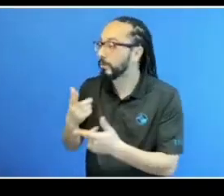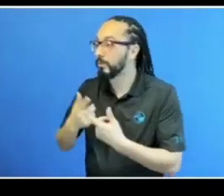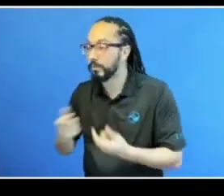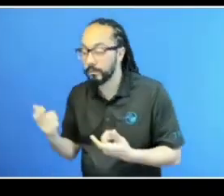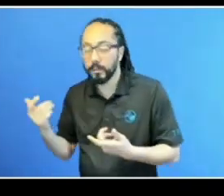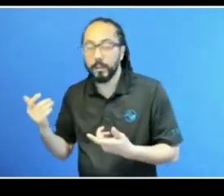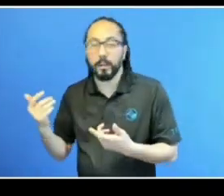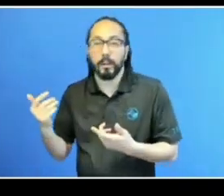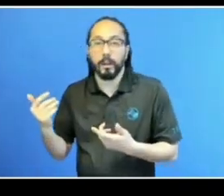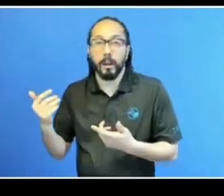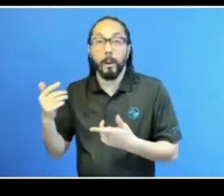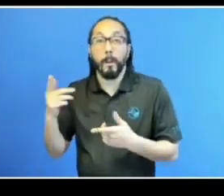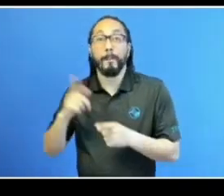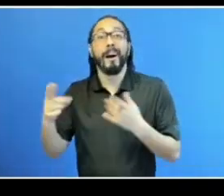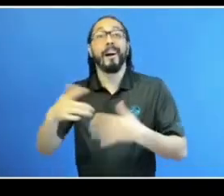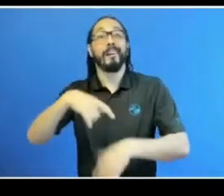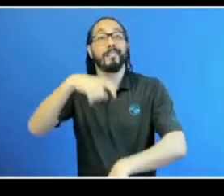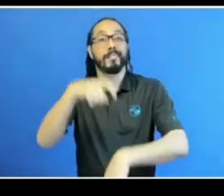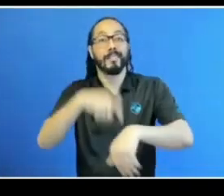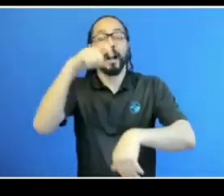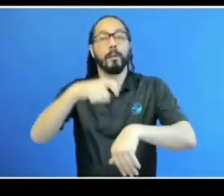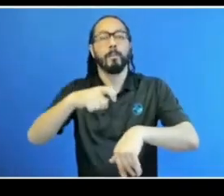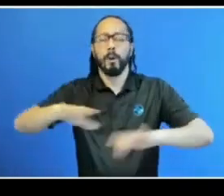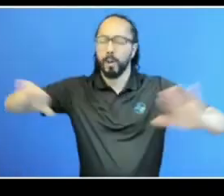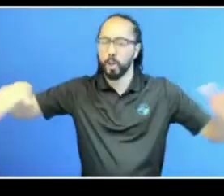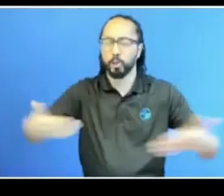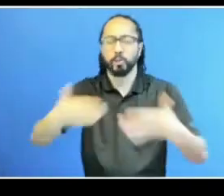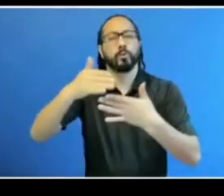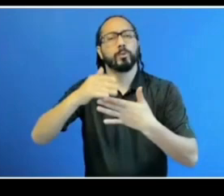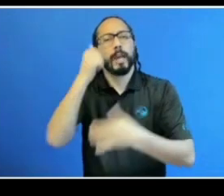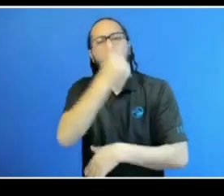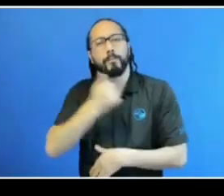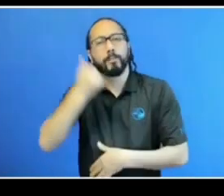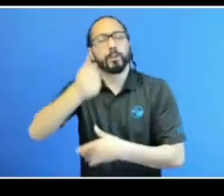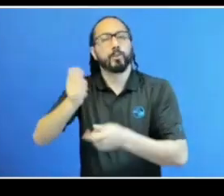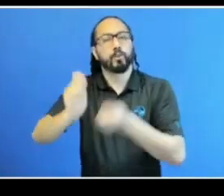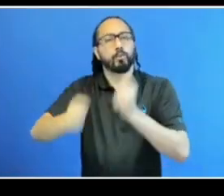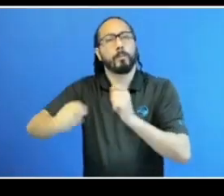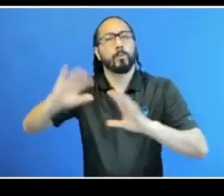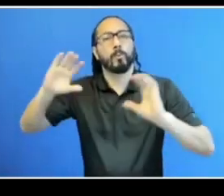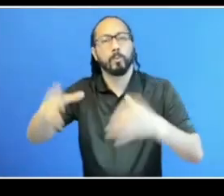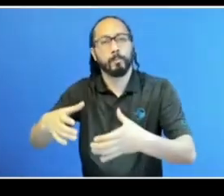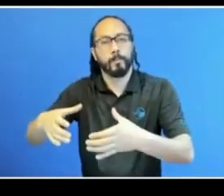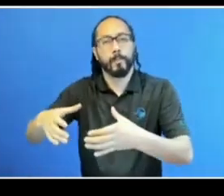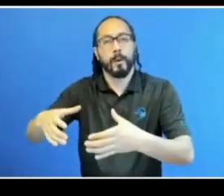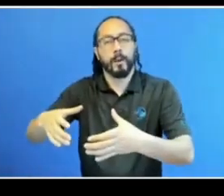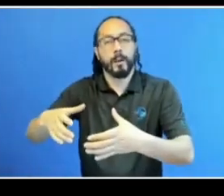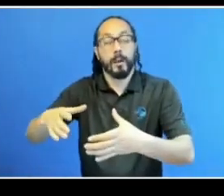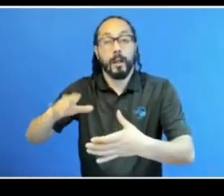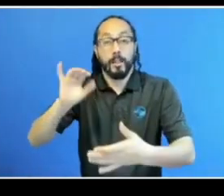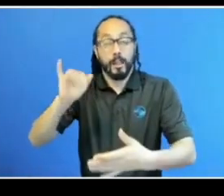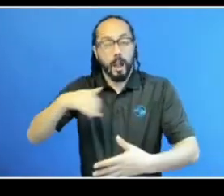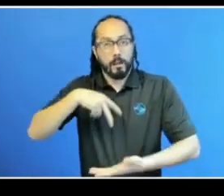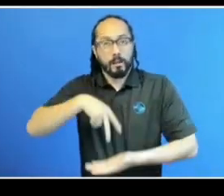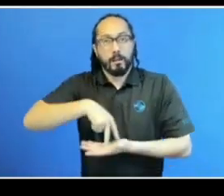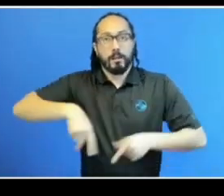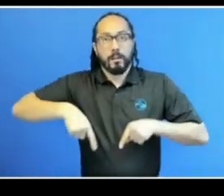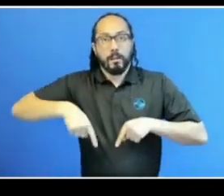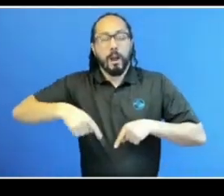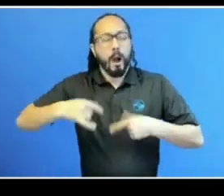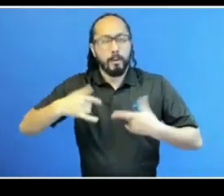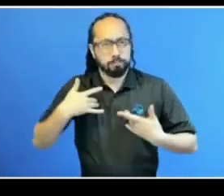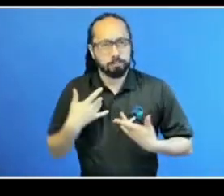group in February. But it is a big deal because those are all learning experiences. It is